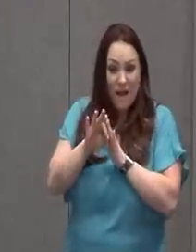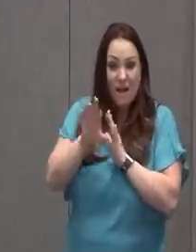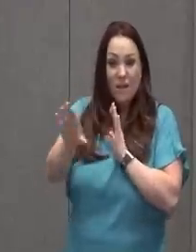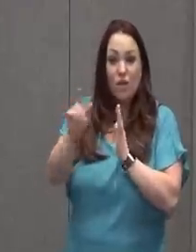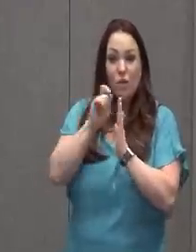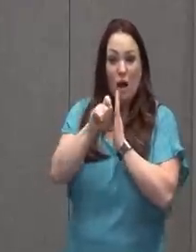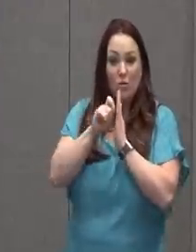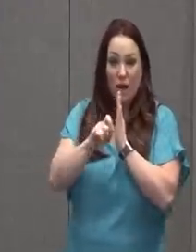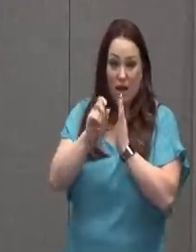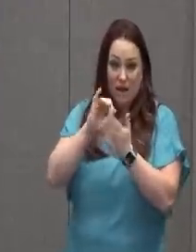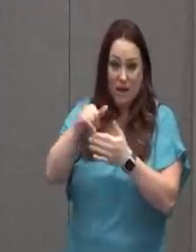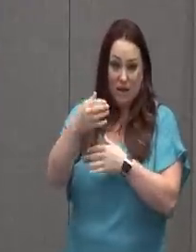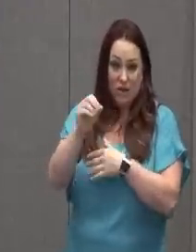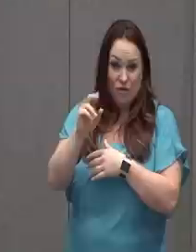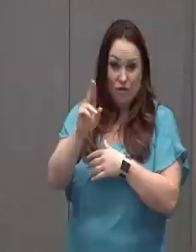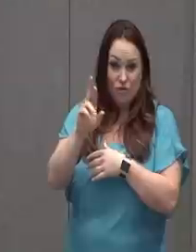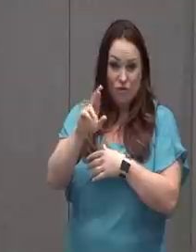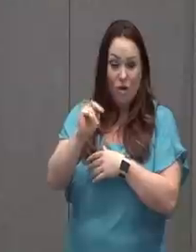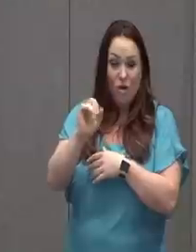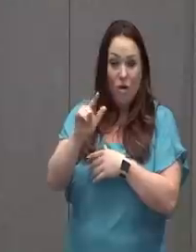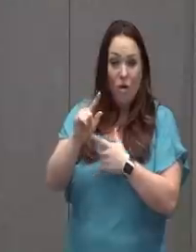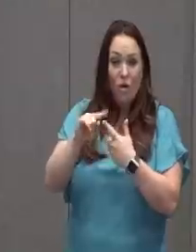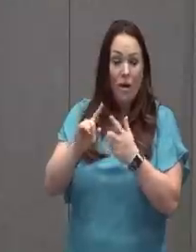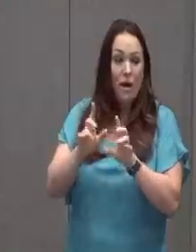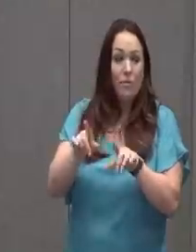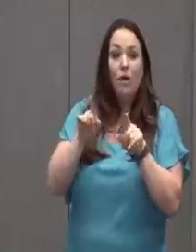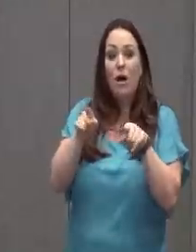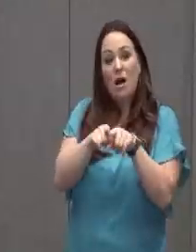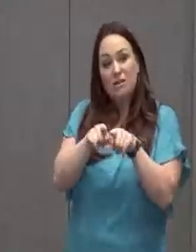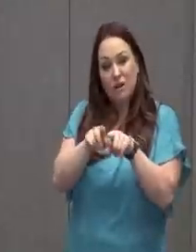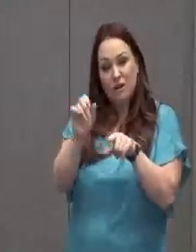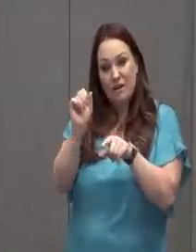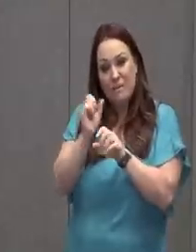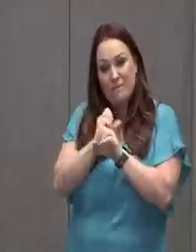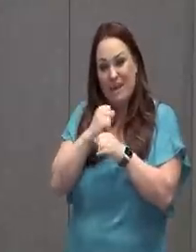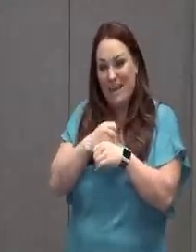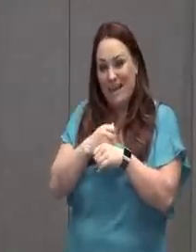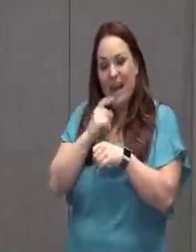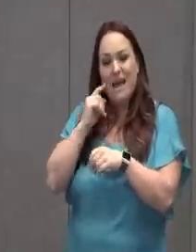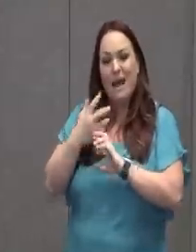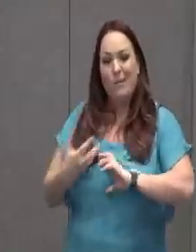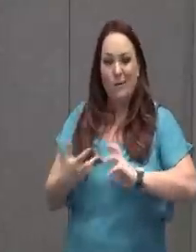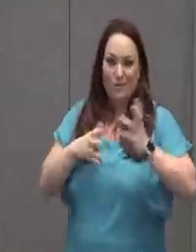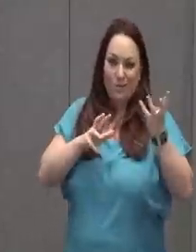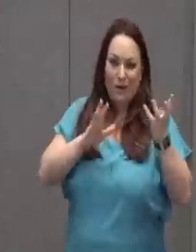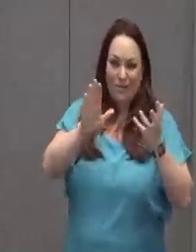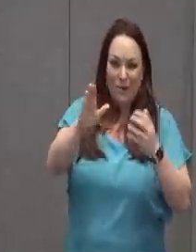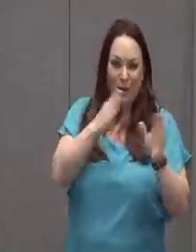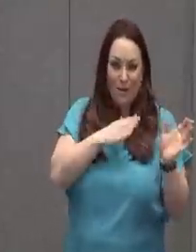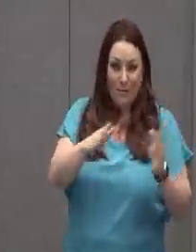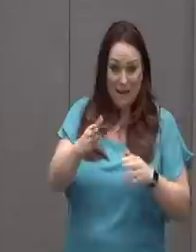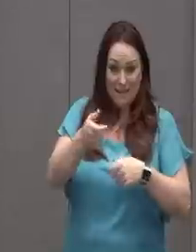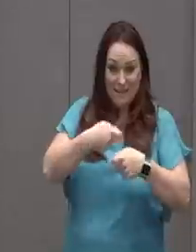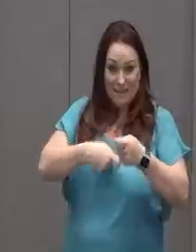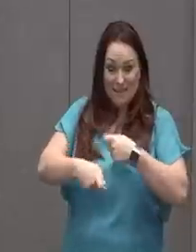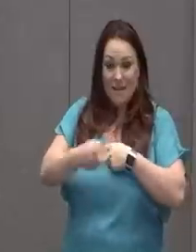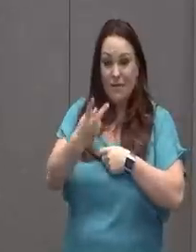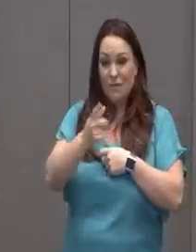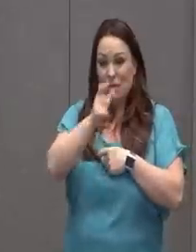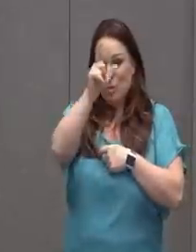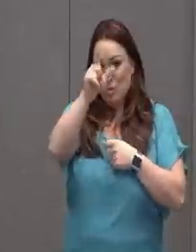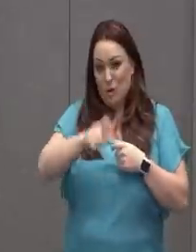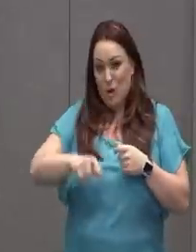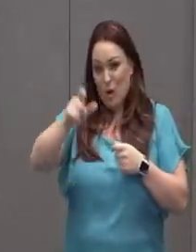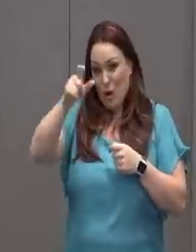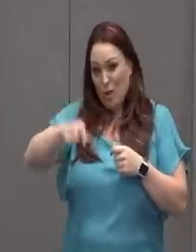writing journal. And then we're also going to make, I'm going to throw a wrench in your plans. Instead of two column notes, we're going to